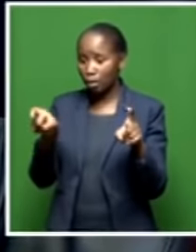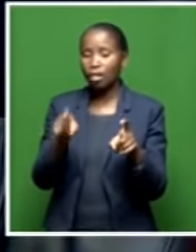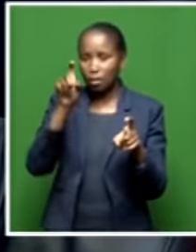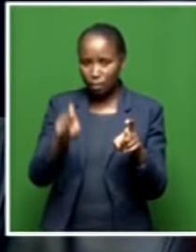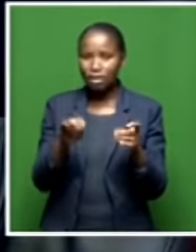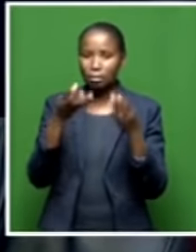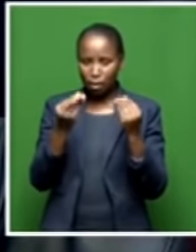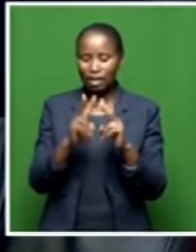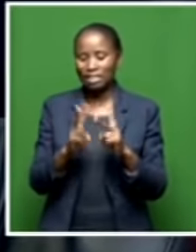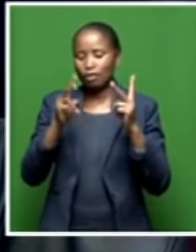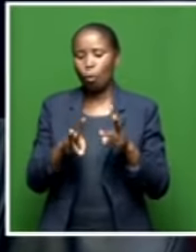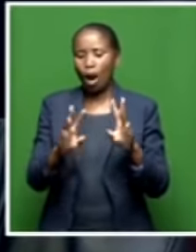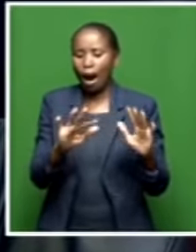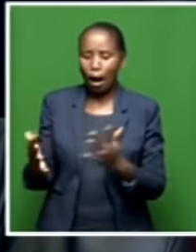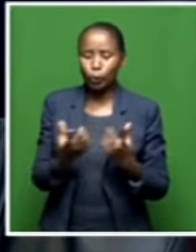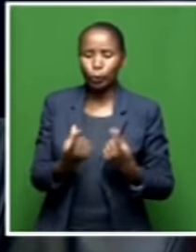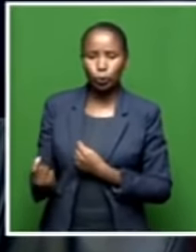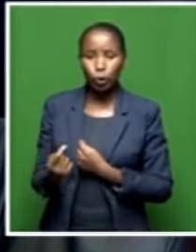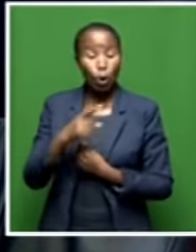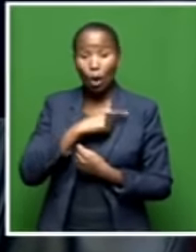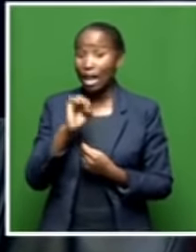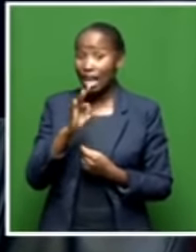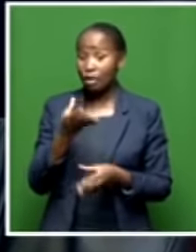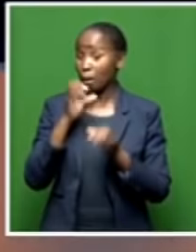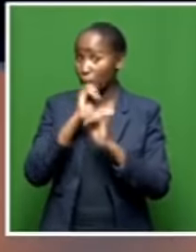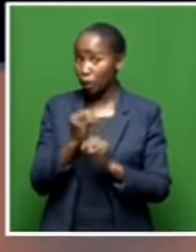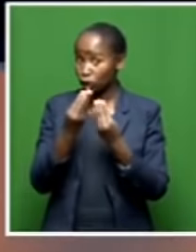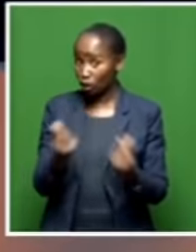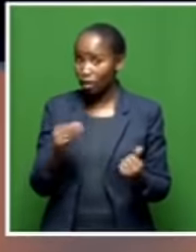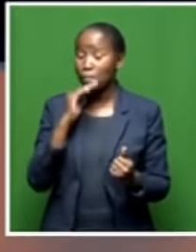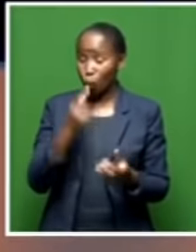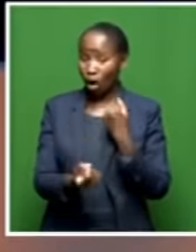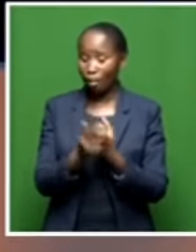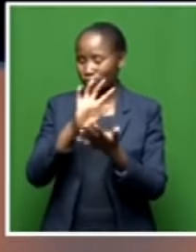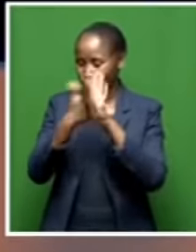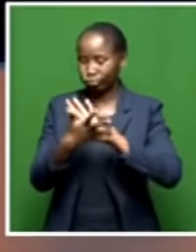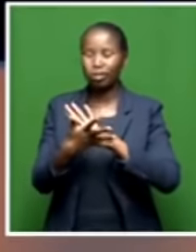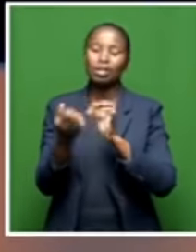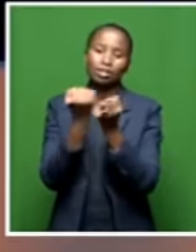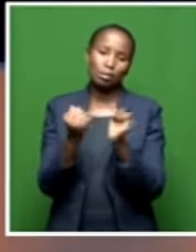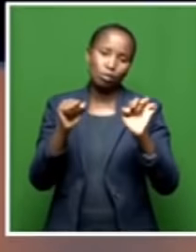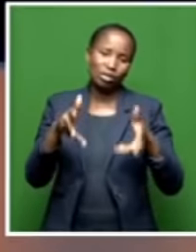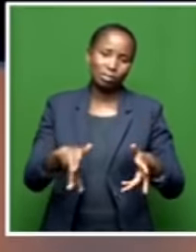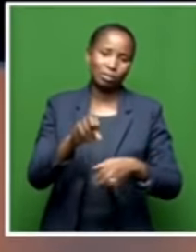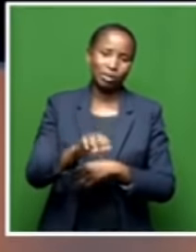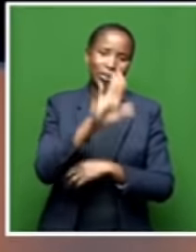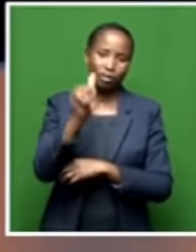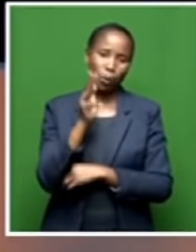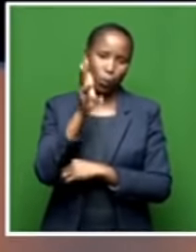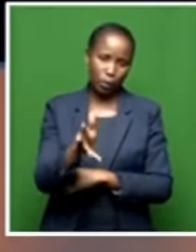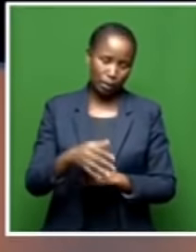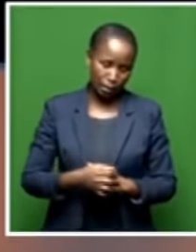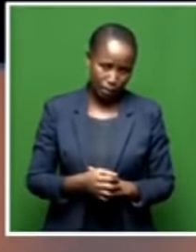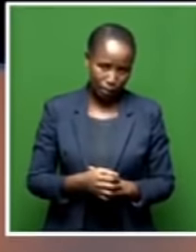to crush this multi-party democracy in South Africa. Now, question to you both. Of course, very difficult, these elections,